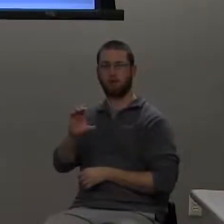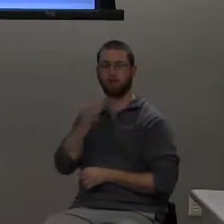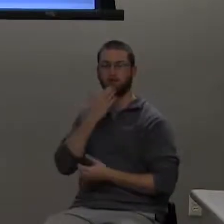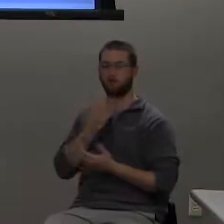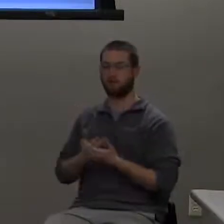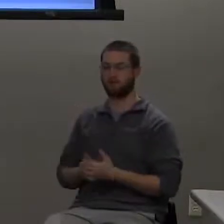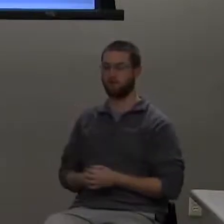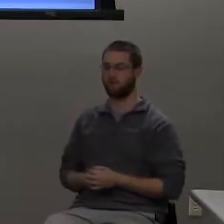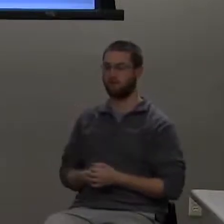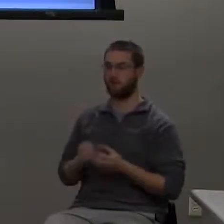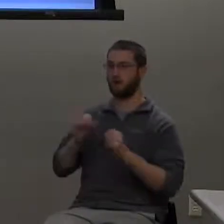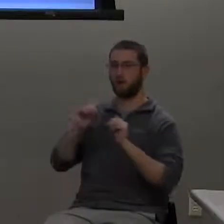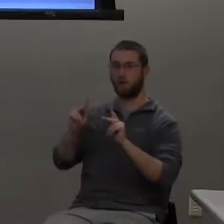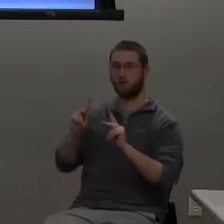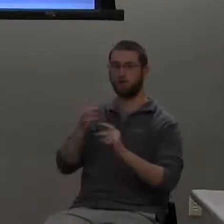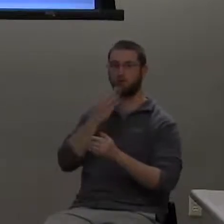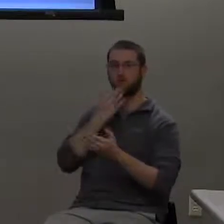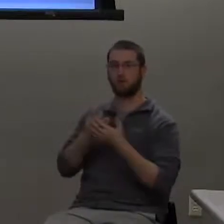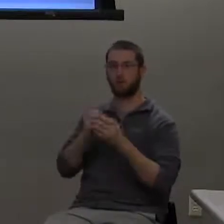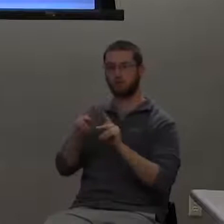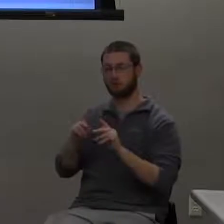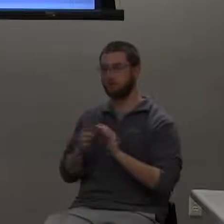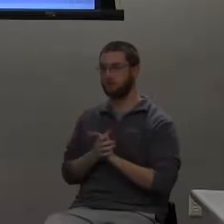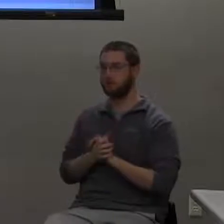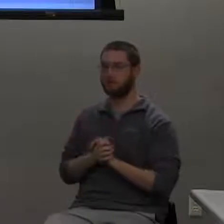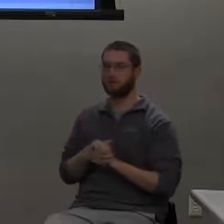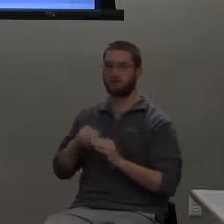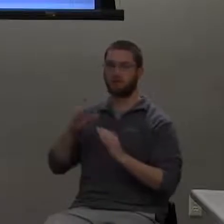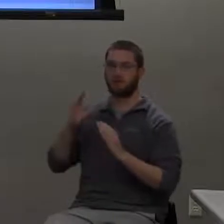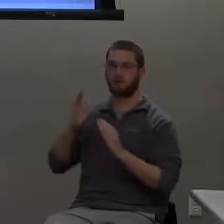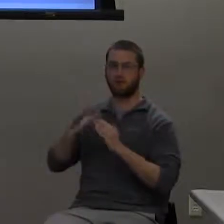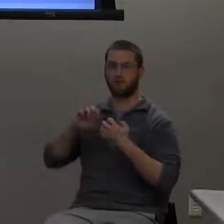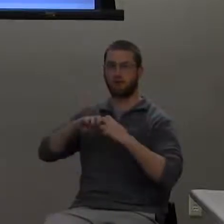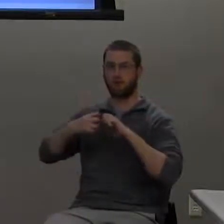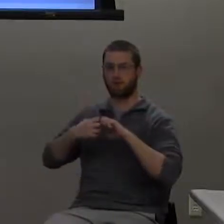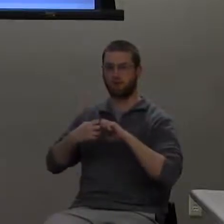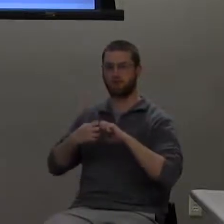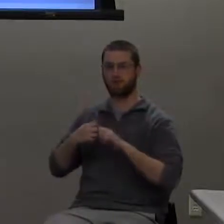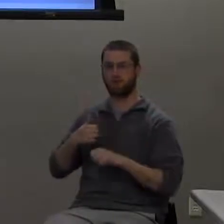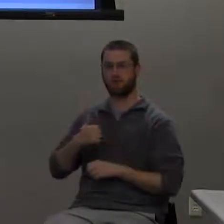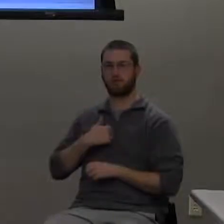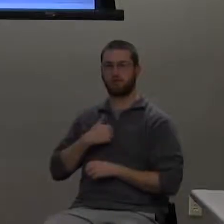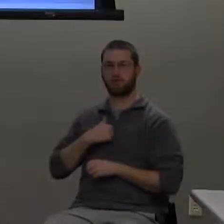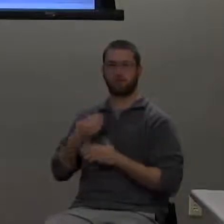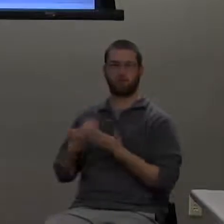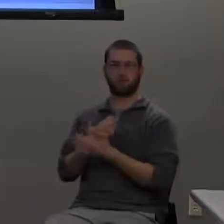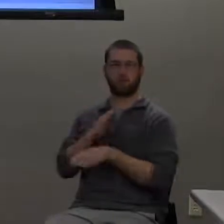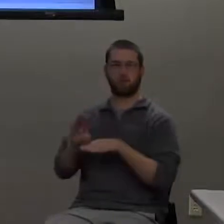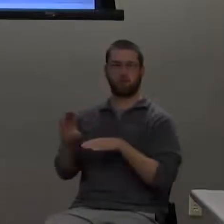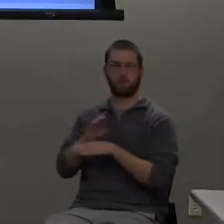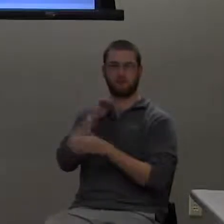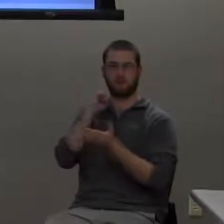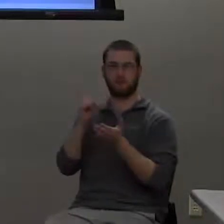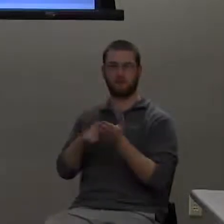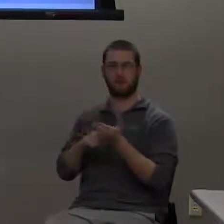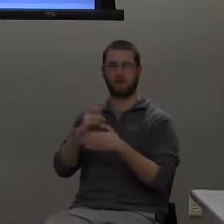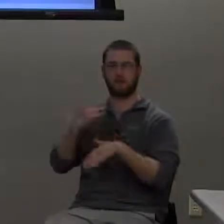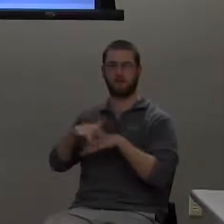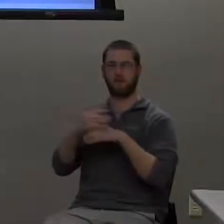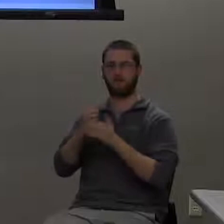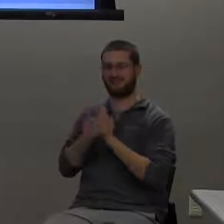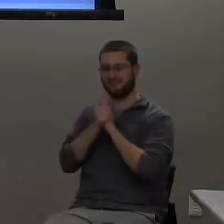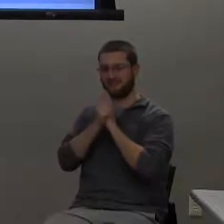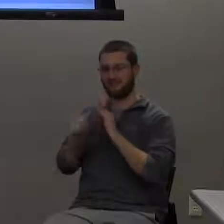perspective. Some opportunities, and unfortunately this is the number one issue that new businesses have, is availability of skilled